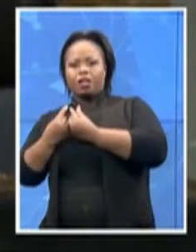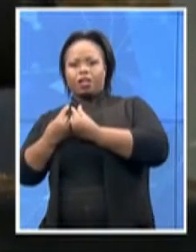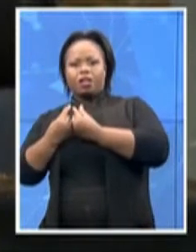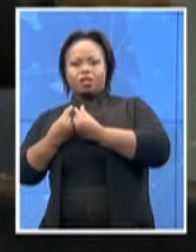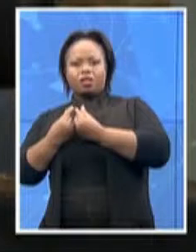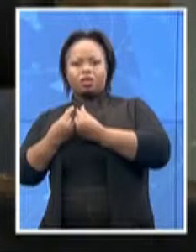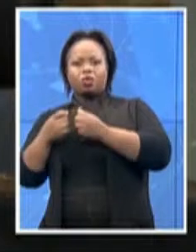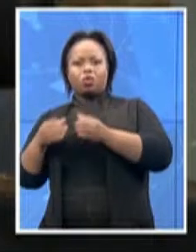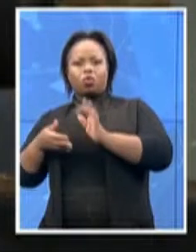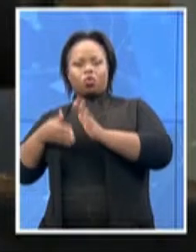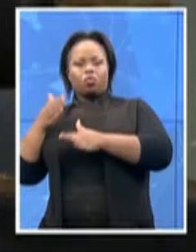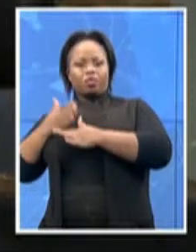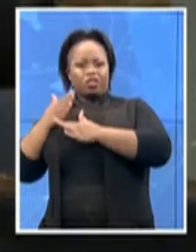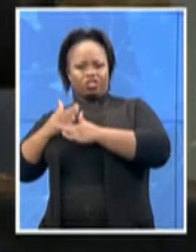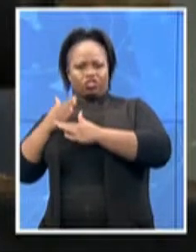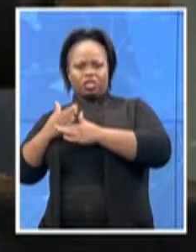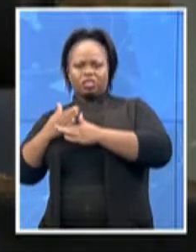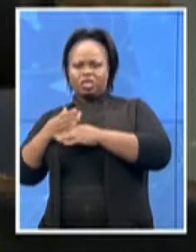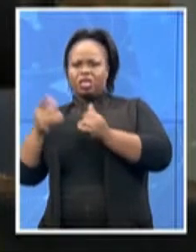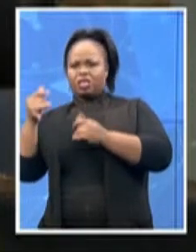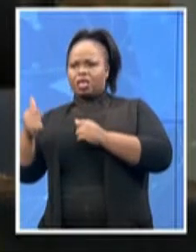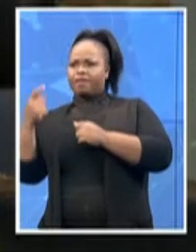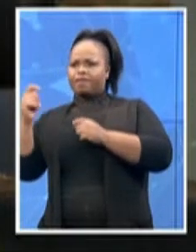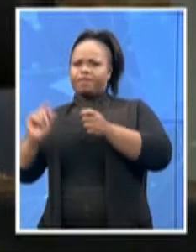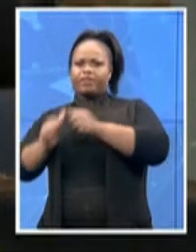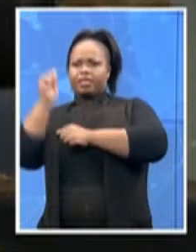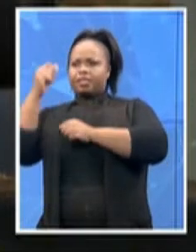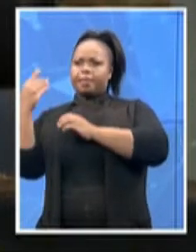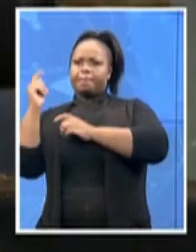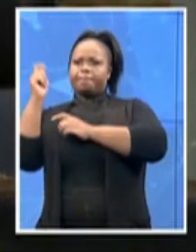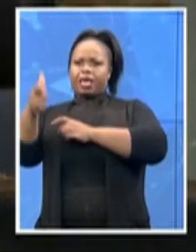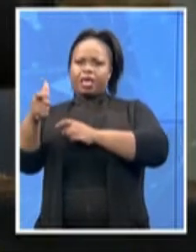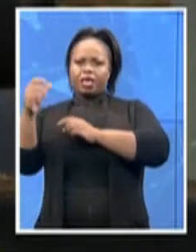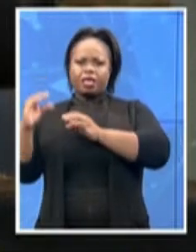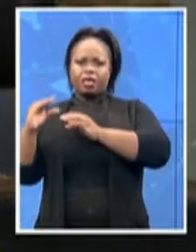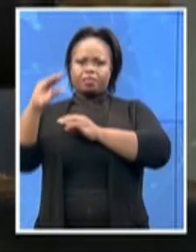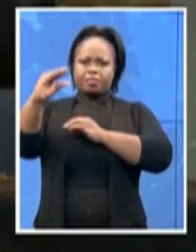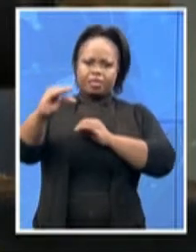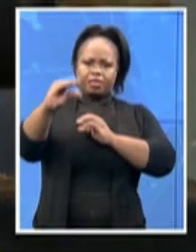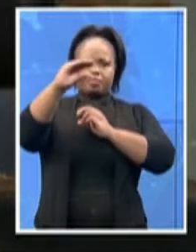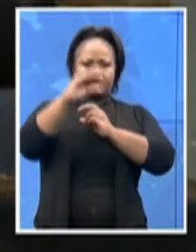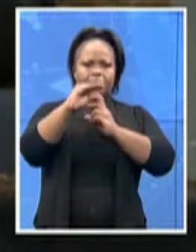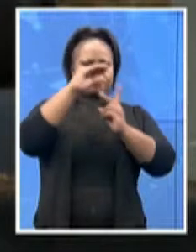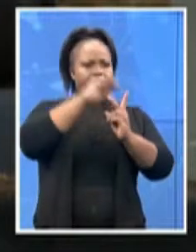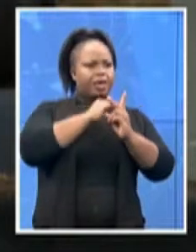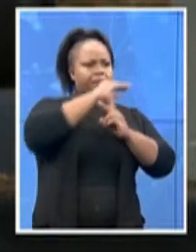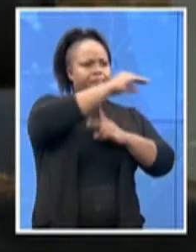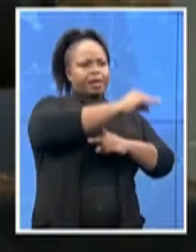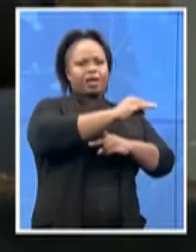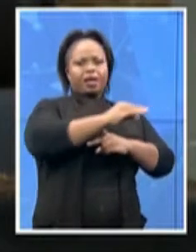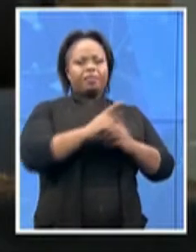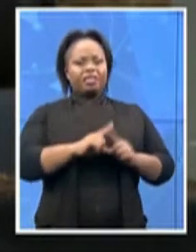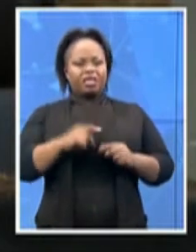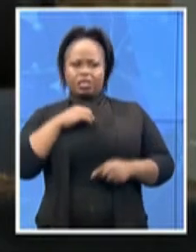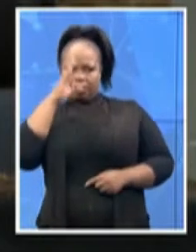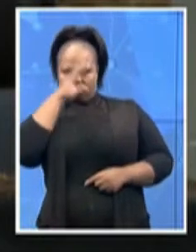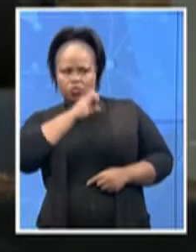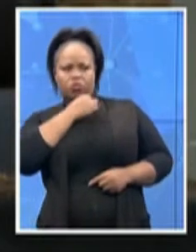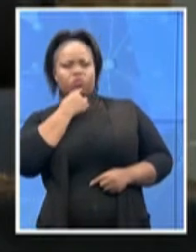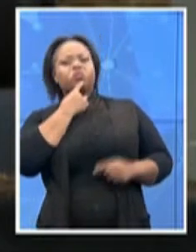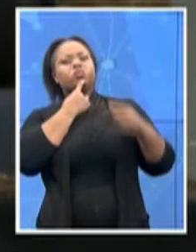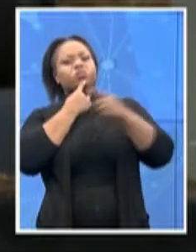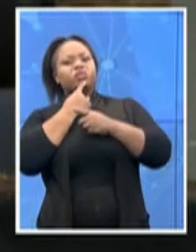suspicion of money laundering. But the evidence placed before her dispelled all this. The donation passed